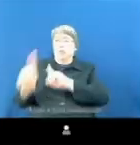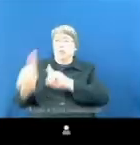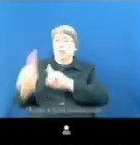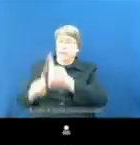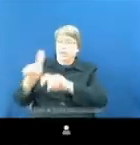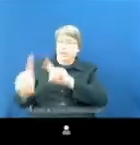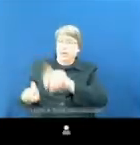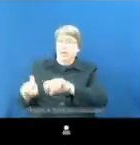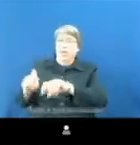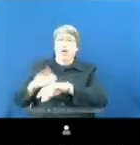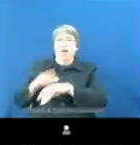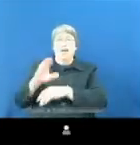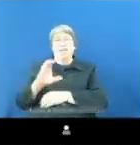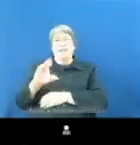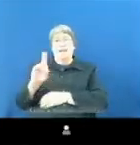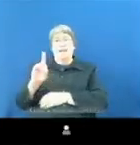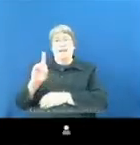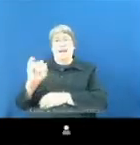interpreter.